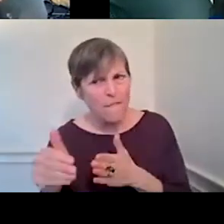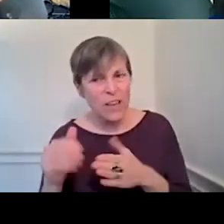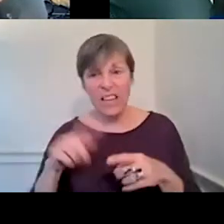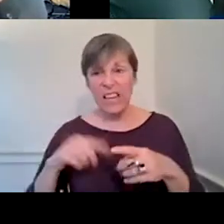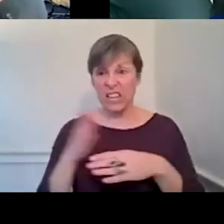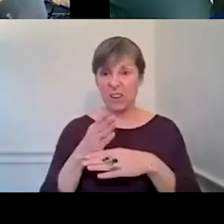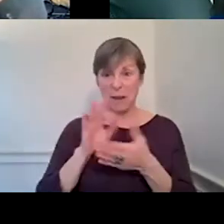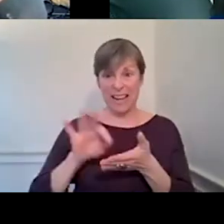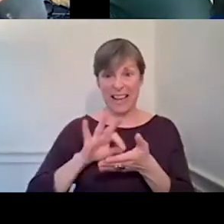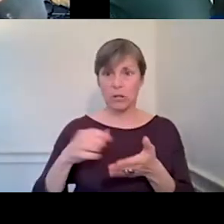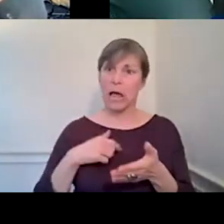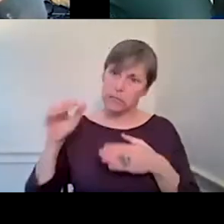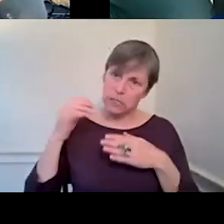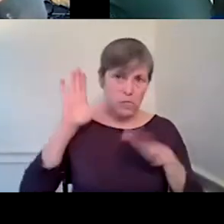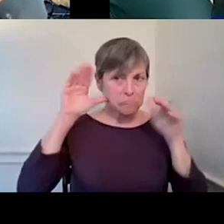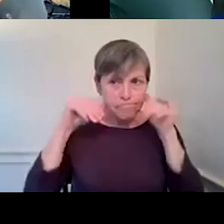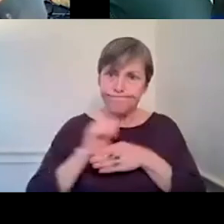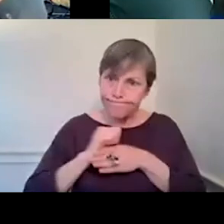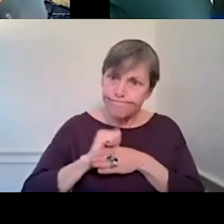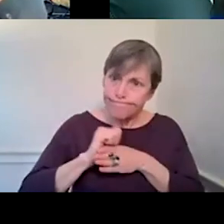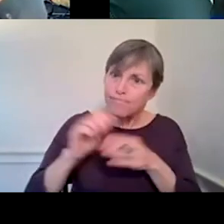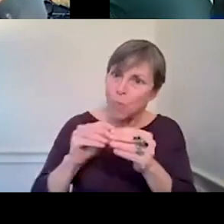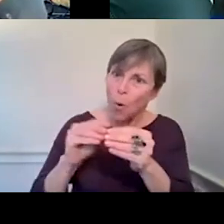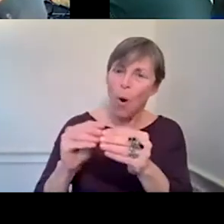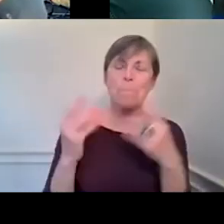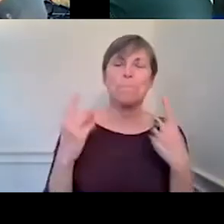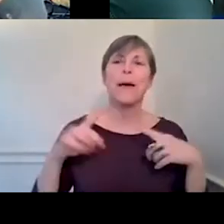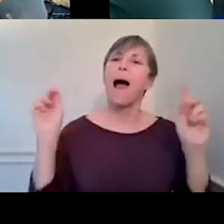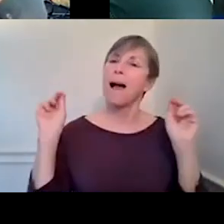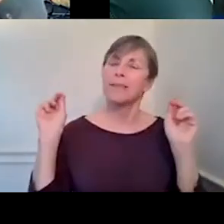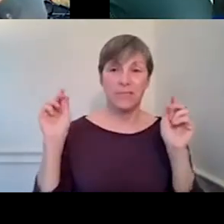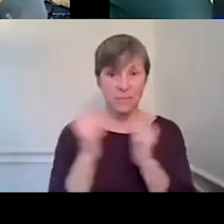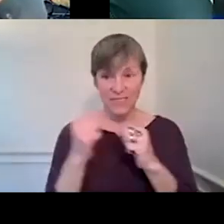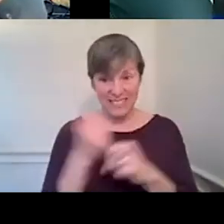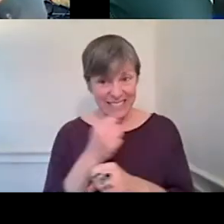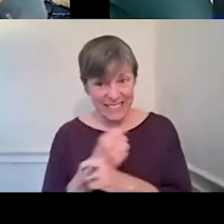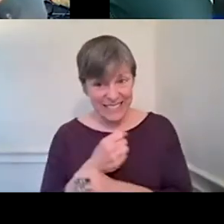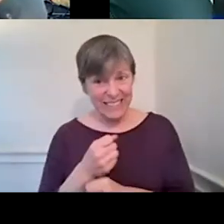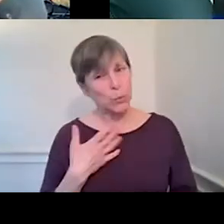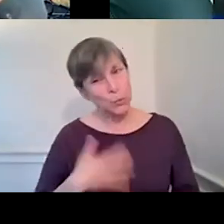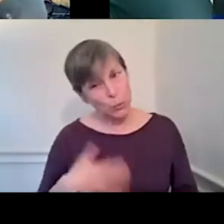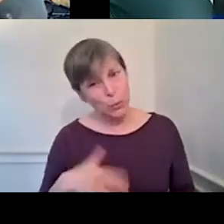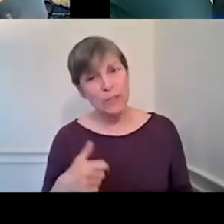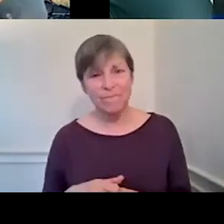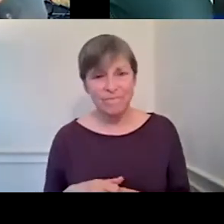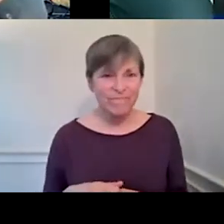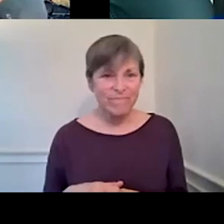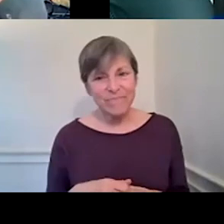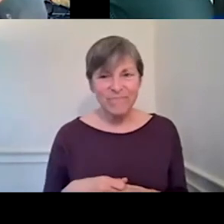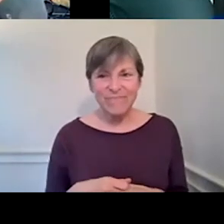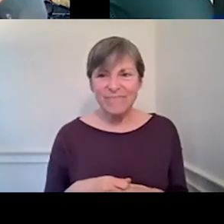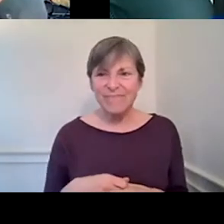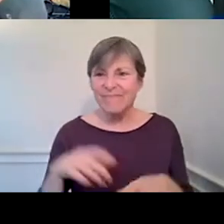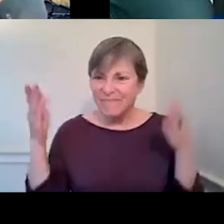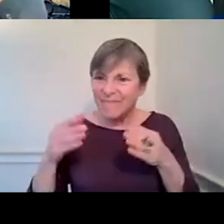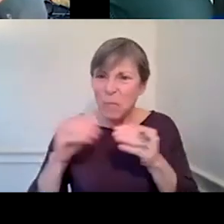I did it more. Things that I did pretty well, like statistics, I'd spend less time at it. So